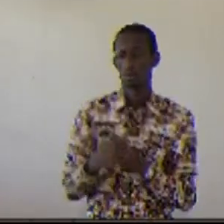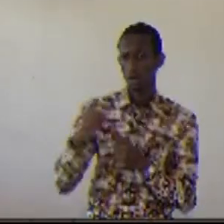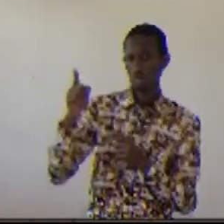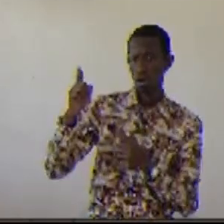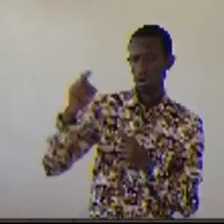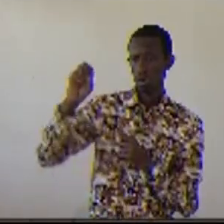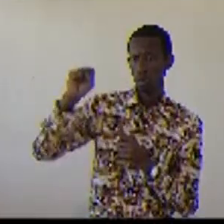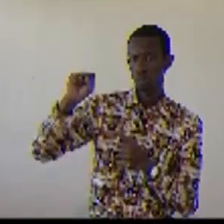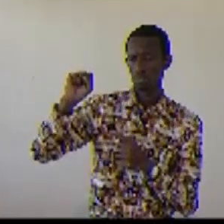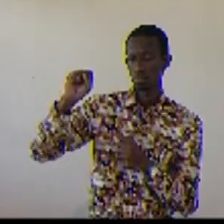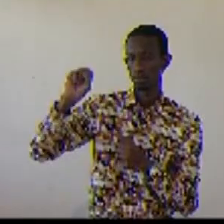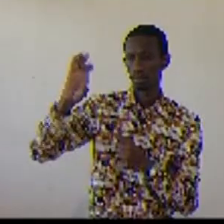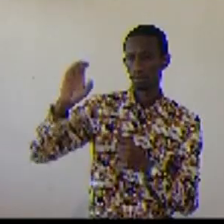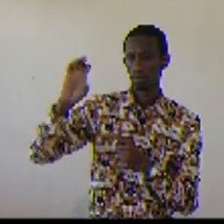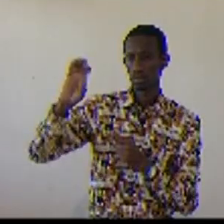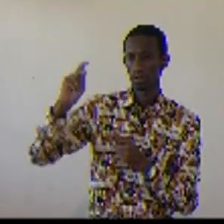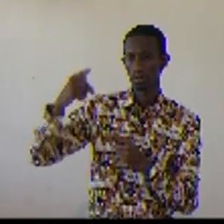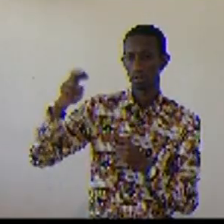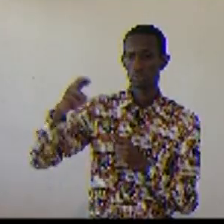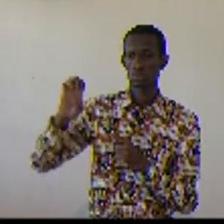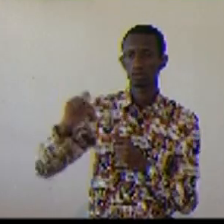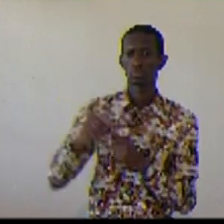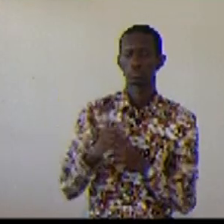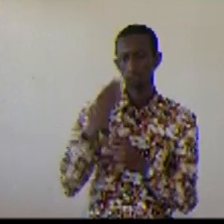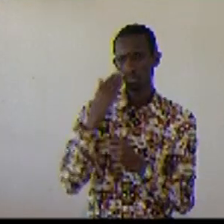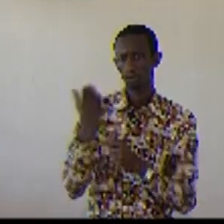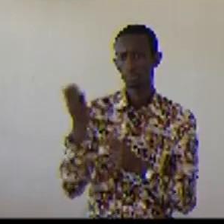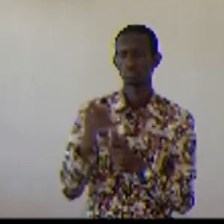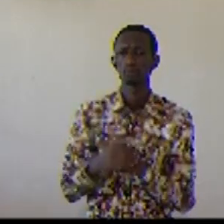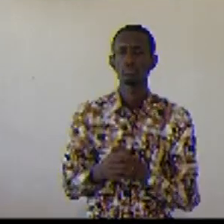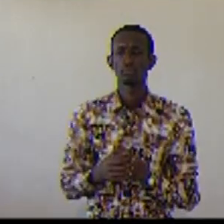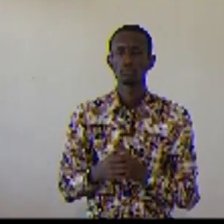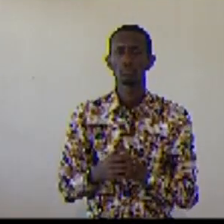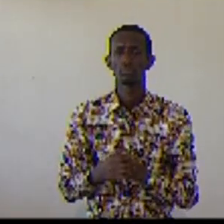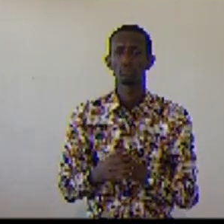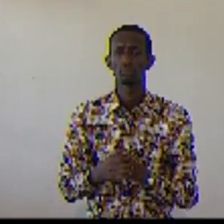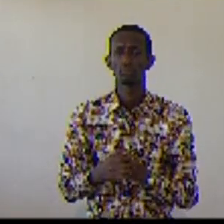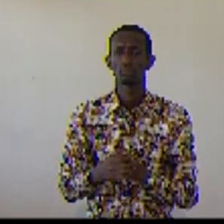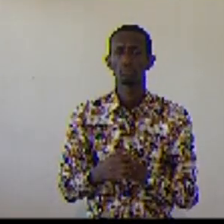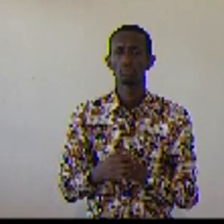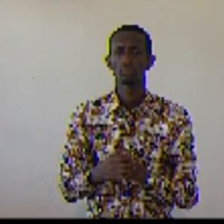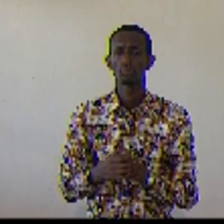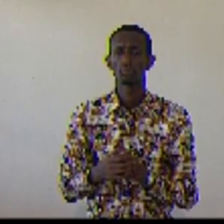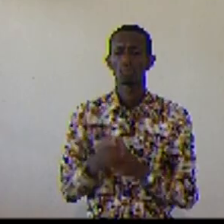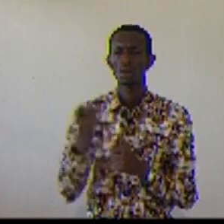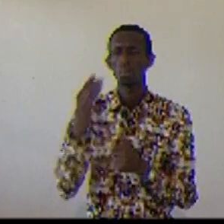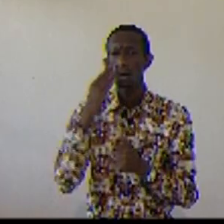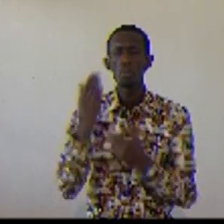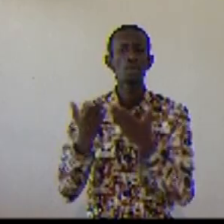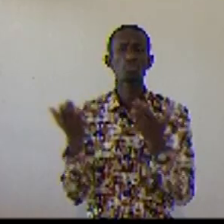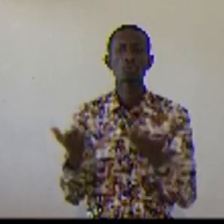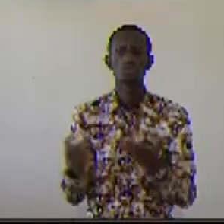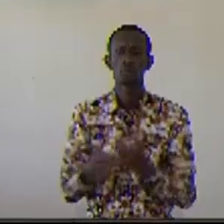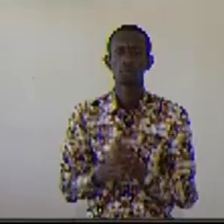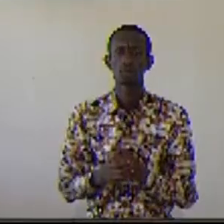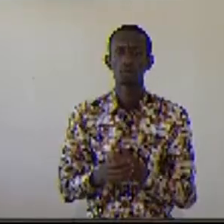graph that has been obtained. And how has it been obtained?